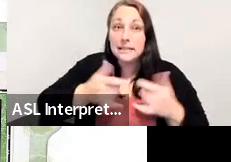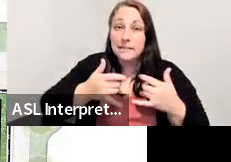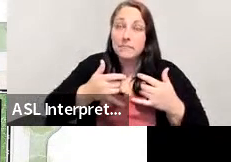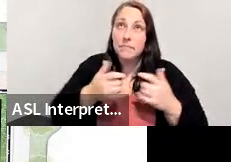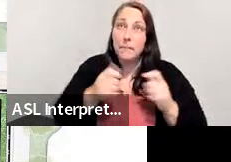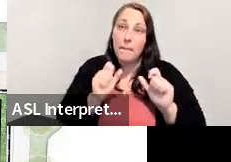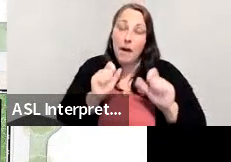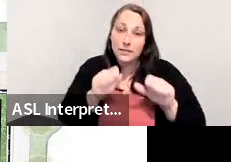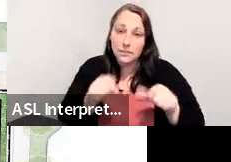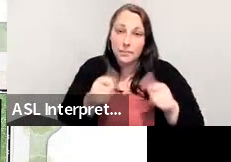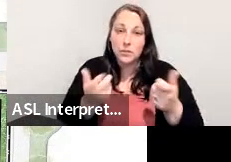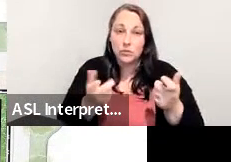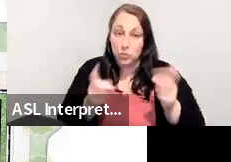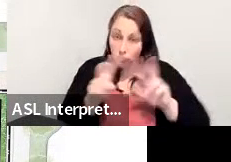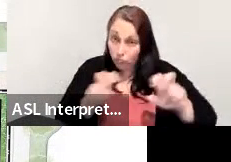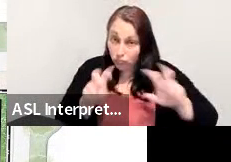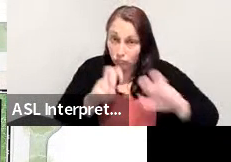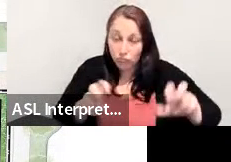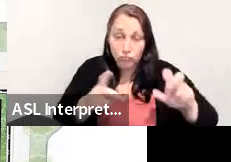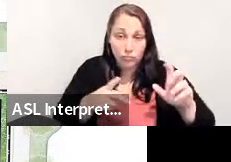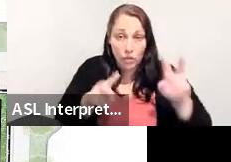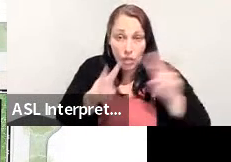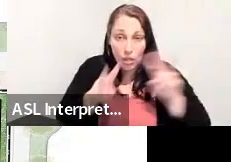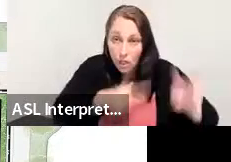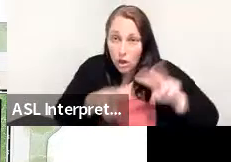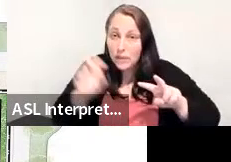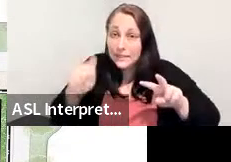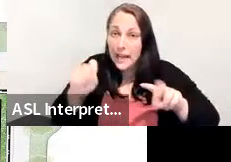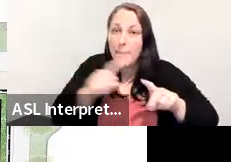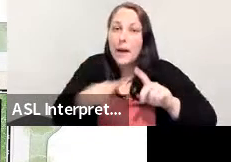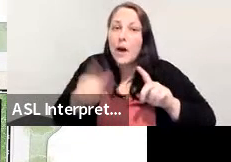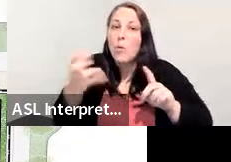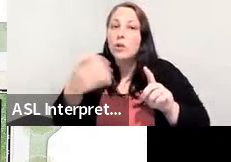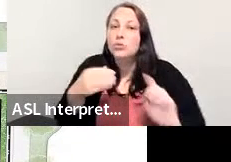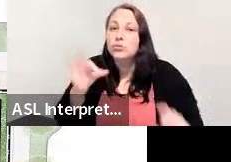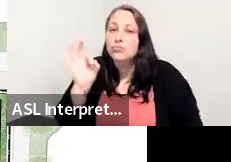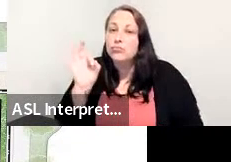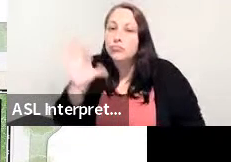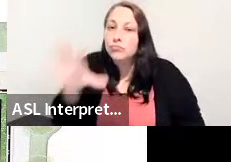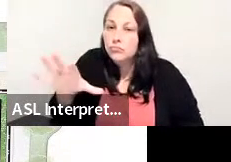we should definitely look at it, but I wanted to put that 20-foot, 19-foot figure it out to